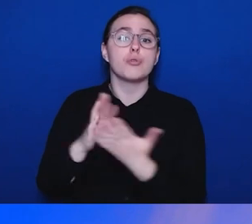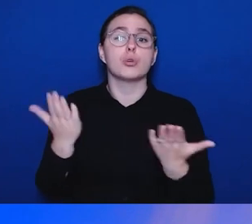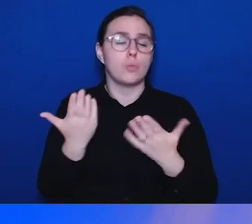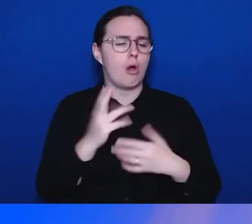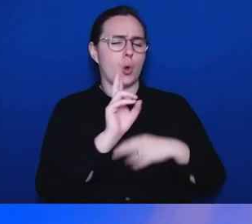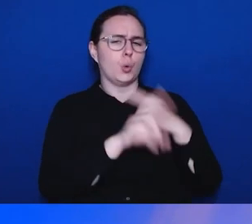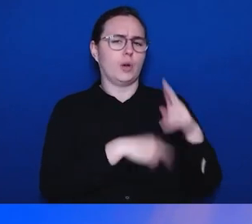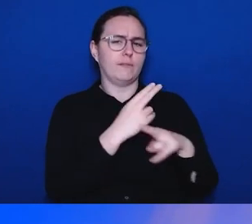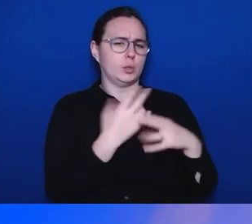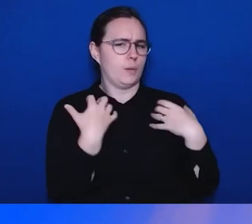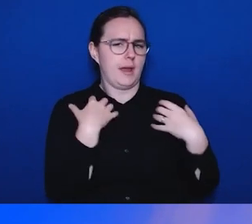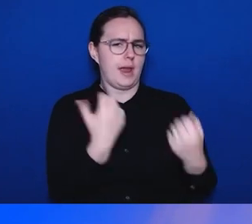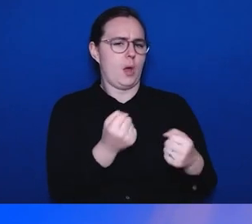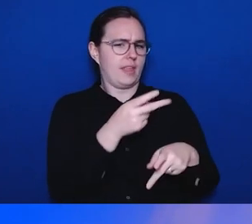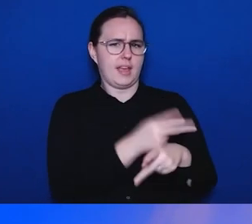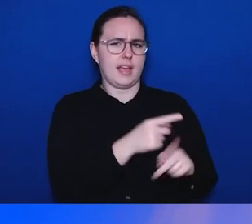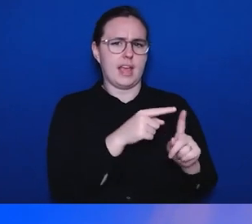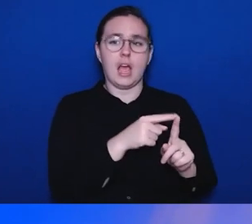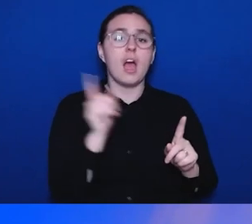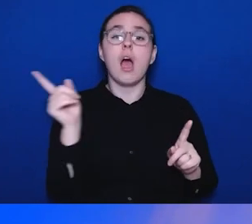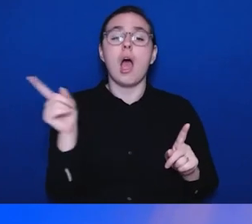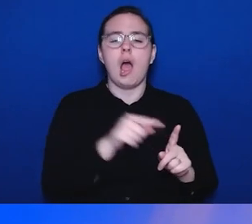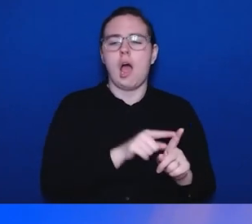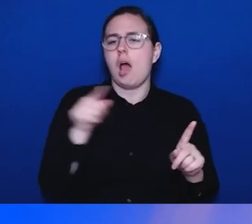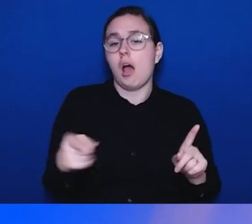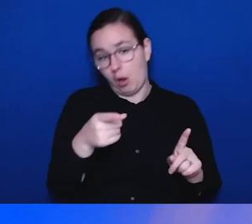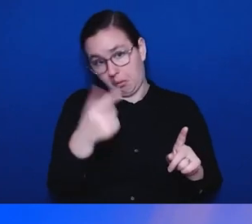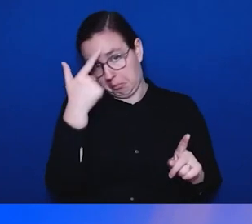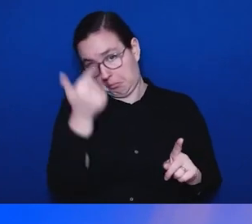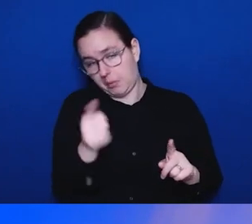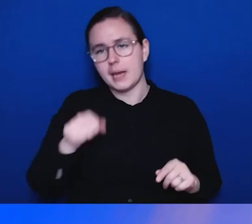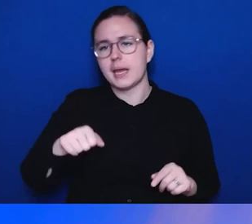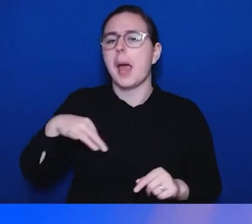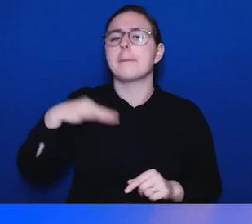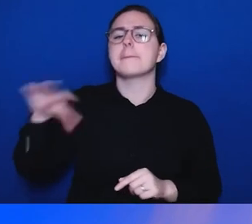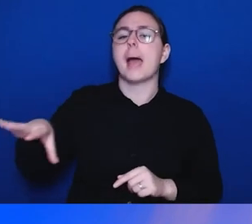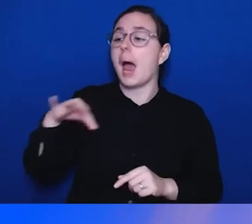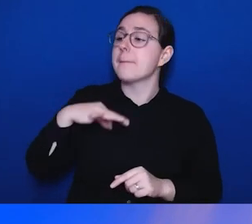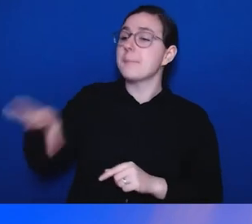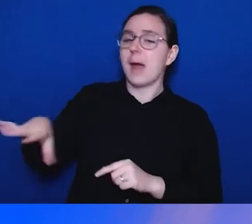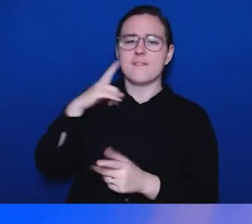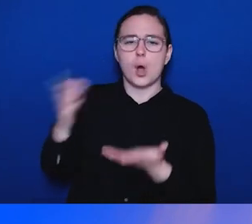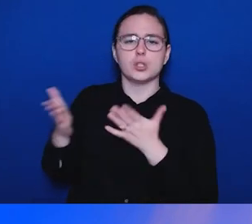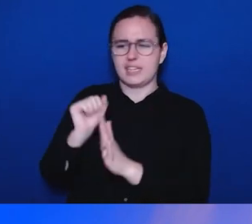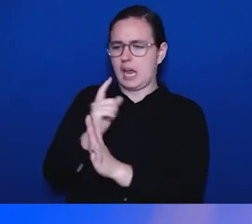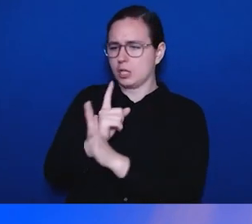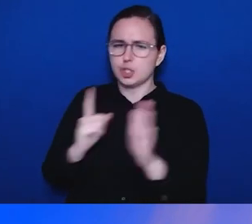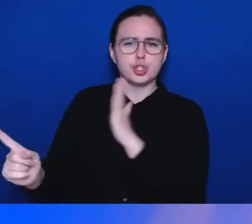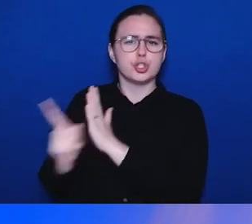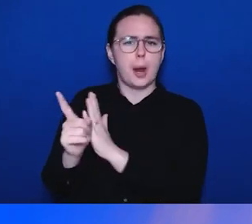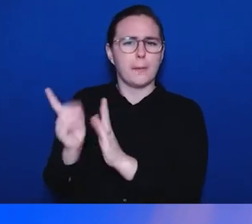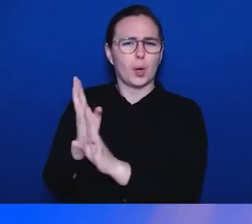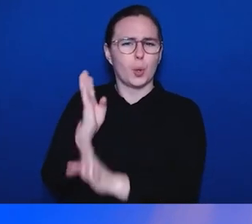provinces, some believe the answer is to abandon our universal public healthcare system and to allow those who have money to buy